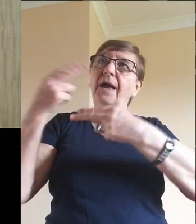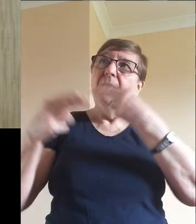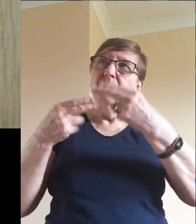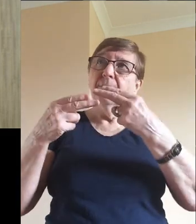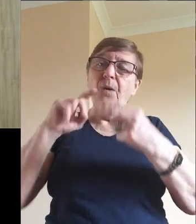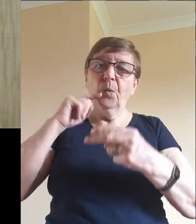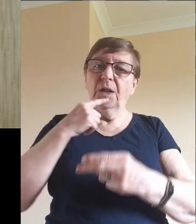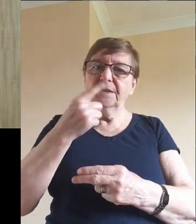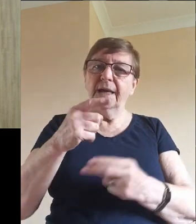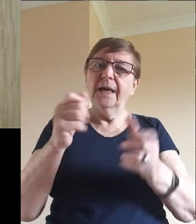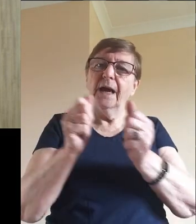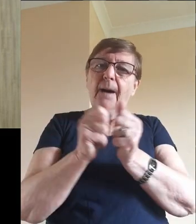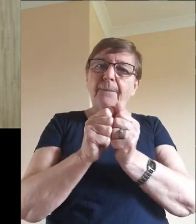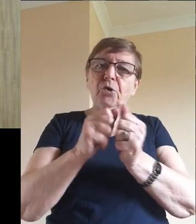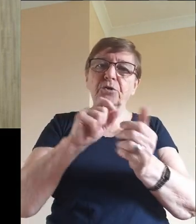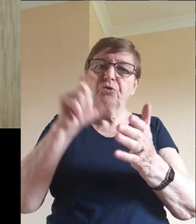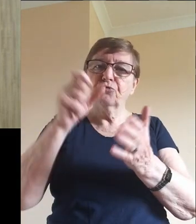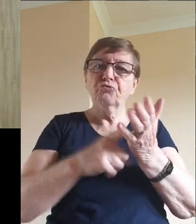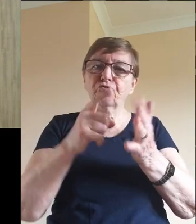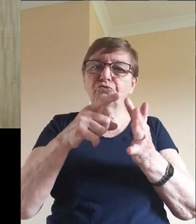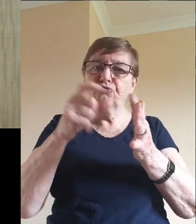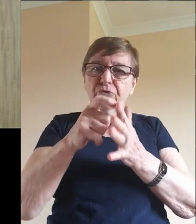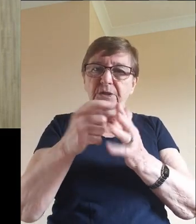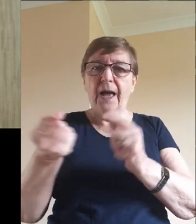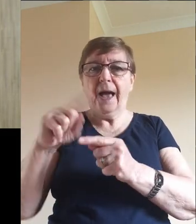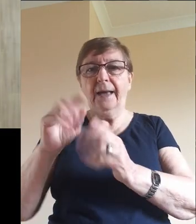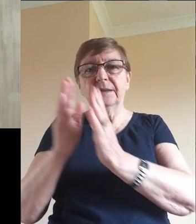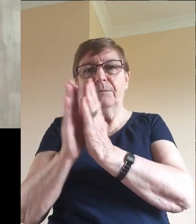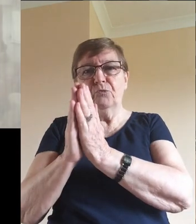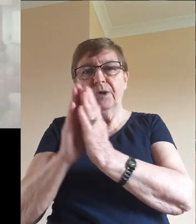the Apostles' Creed, and then it'll be our prayers for others.